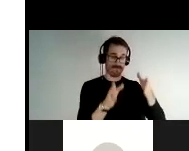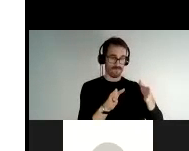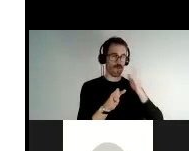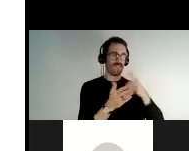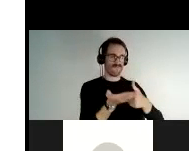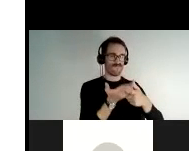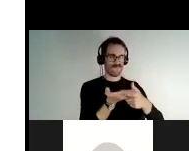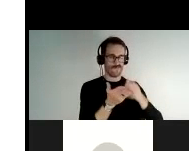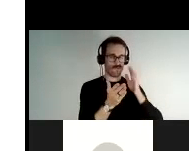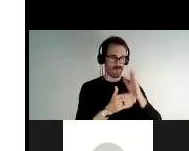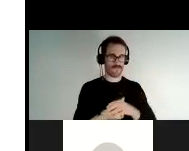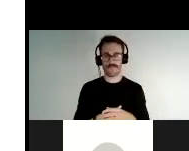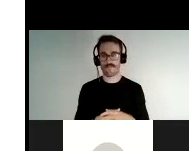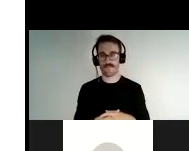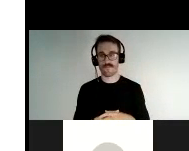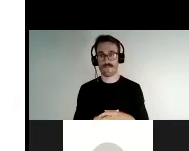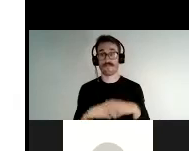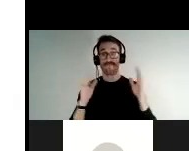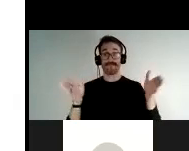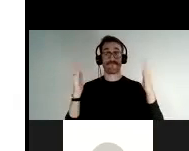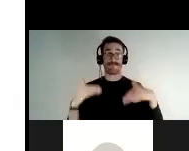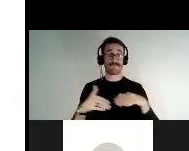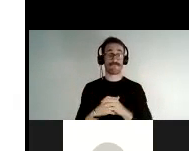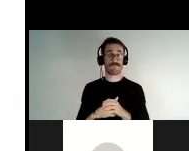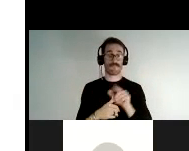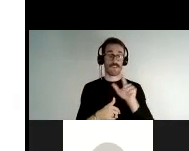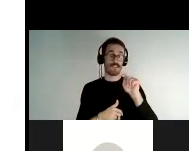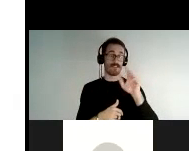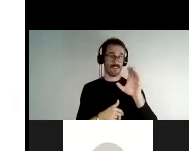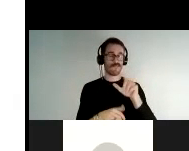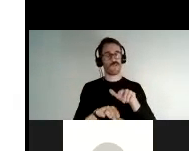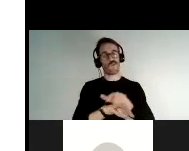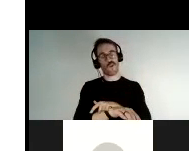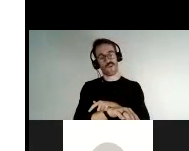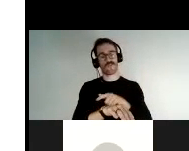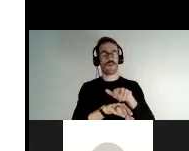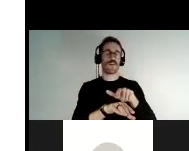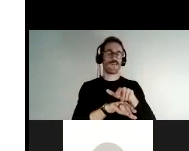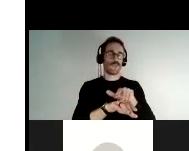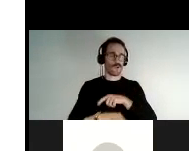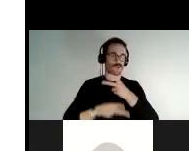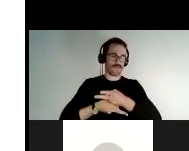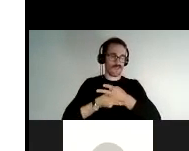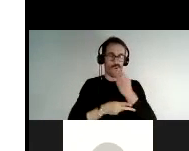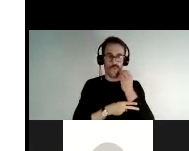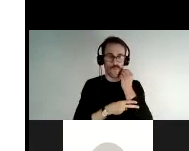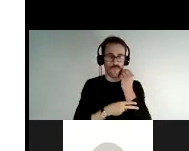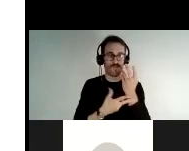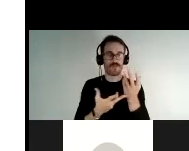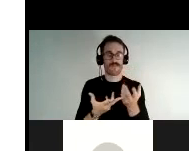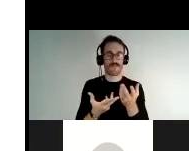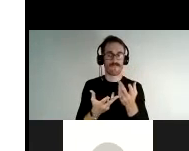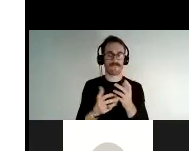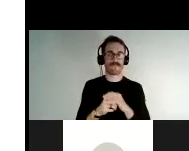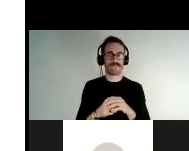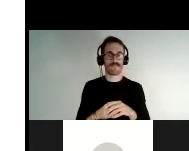you. So we're going on to the long-term care. That